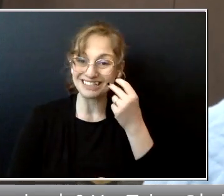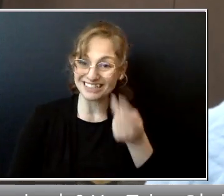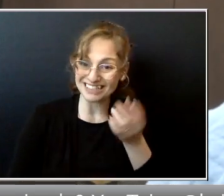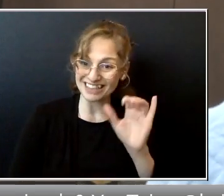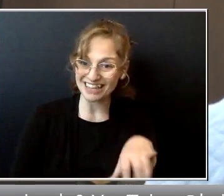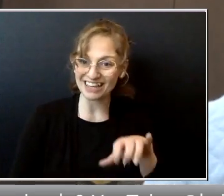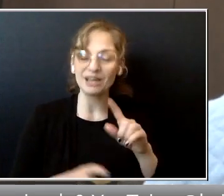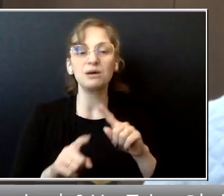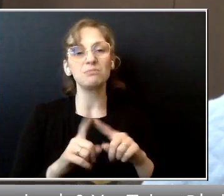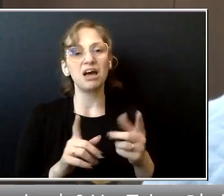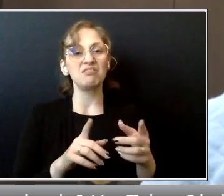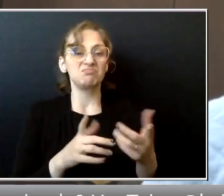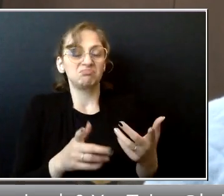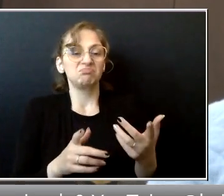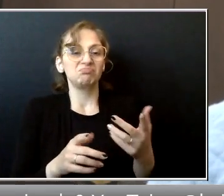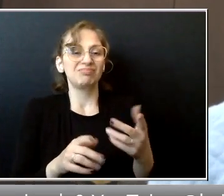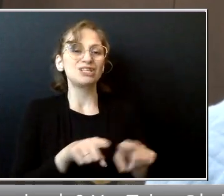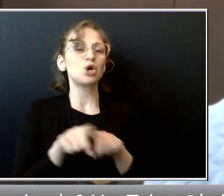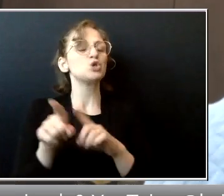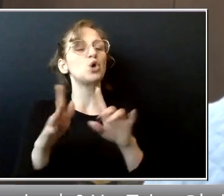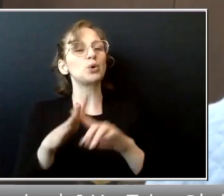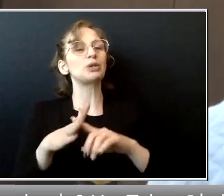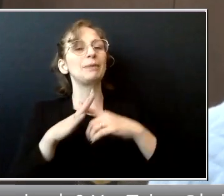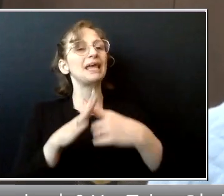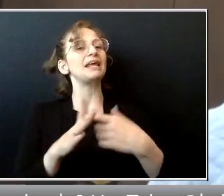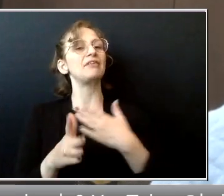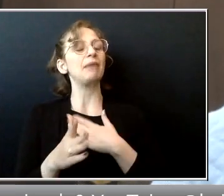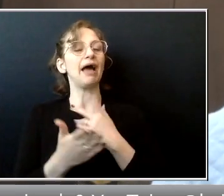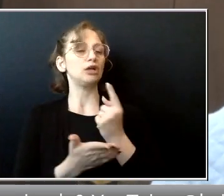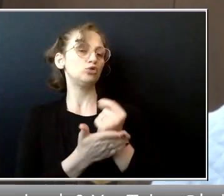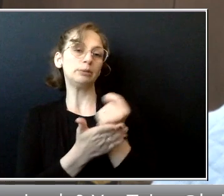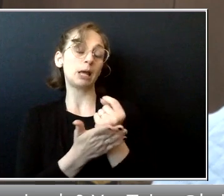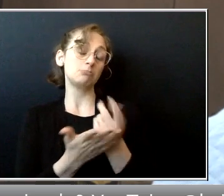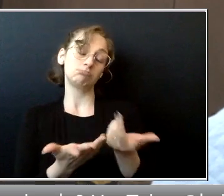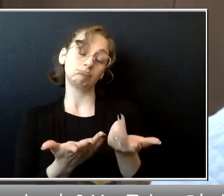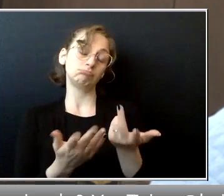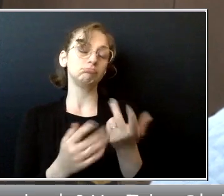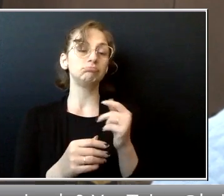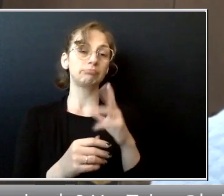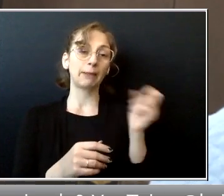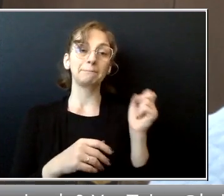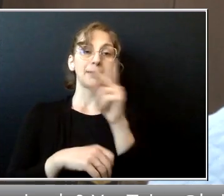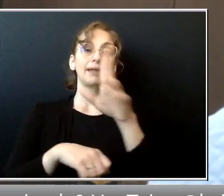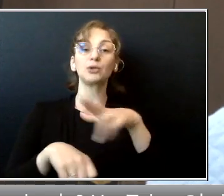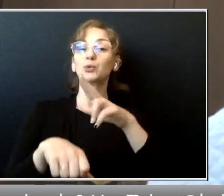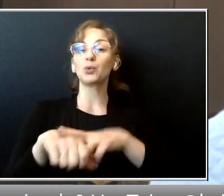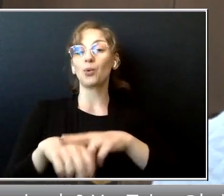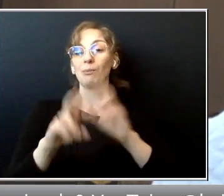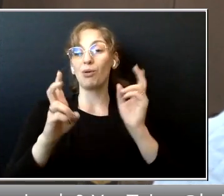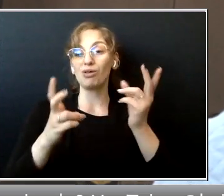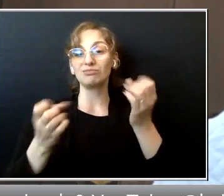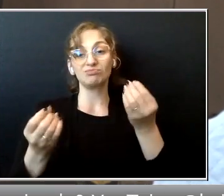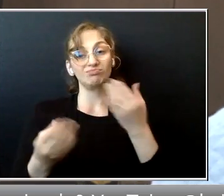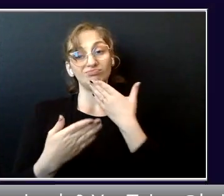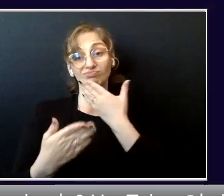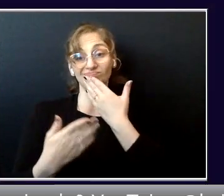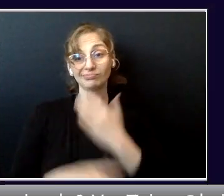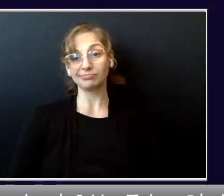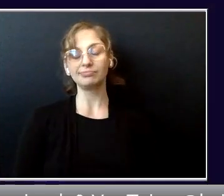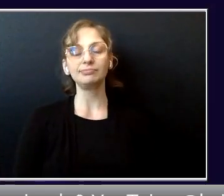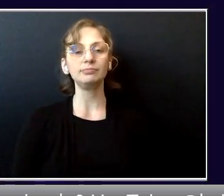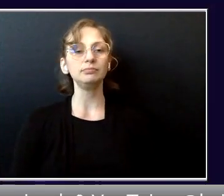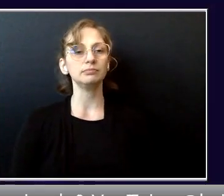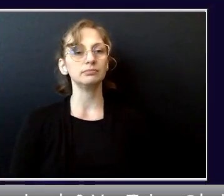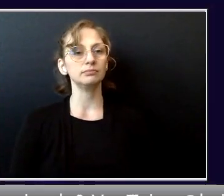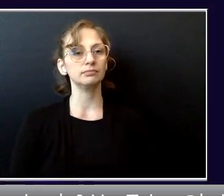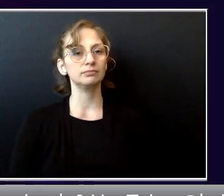also the beginning of my treatment and getting back to normal. So I'm grateful for that. Were you